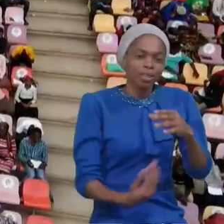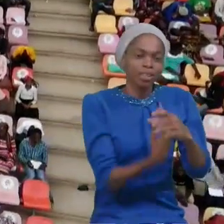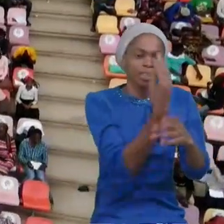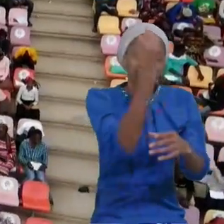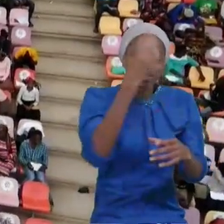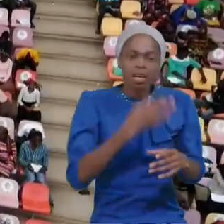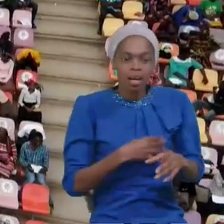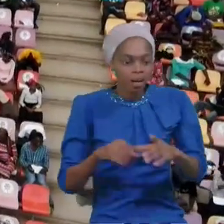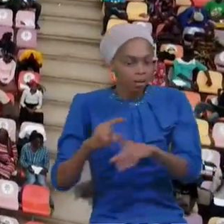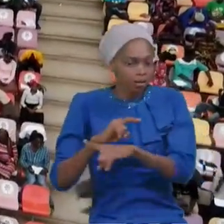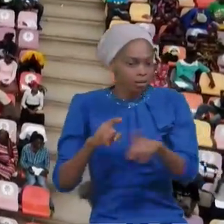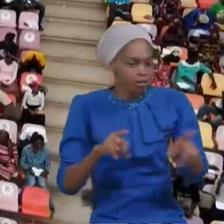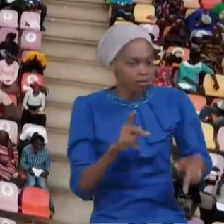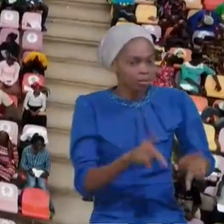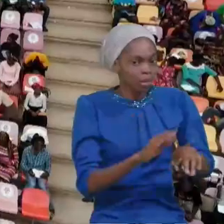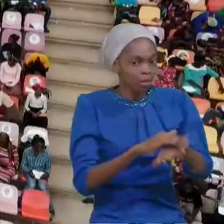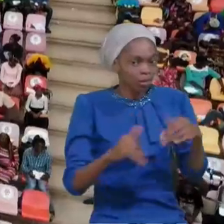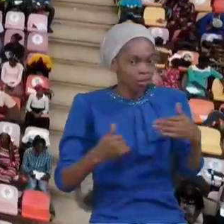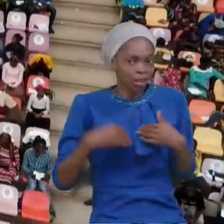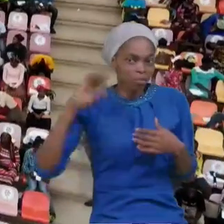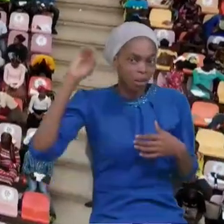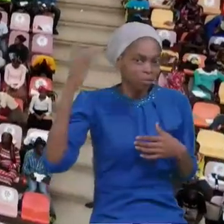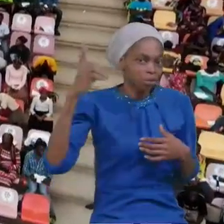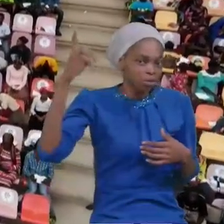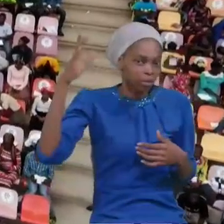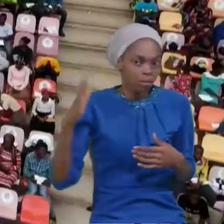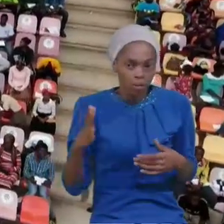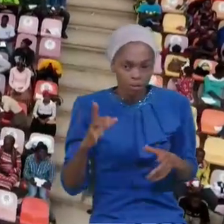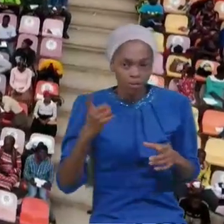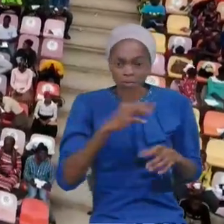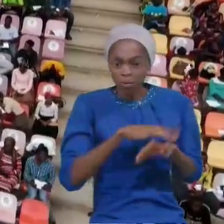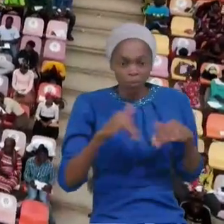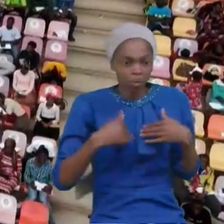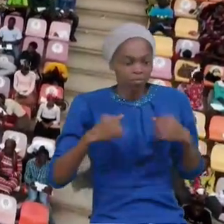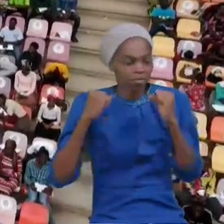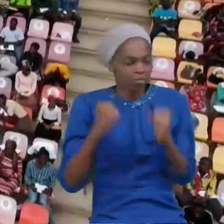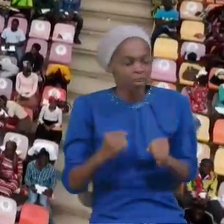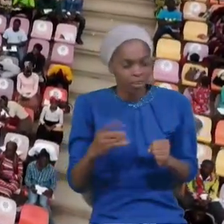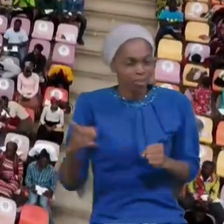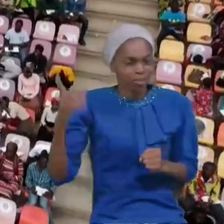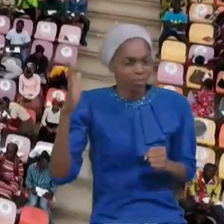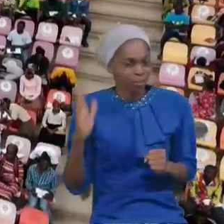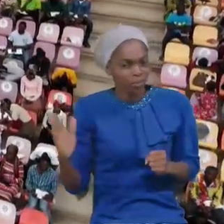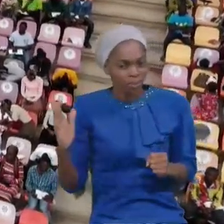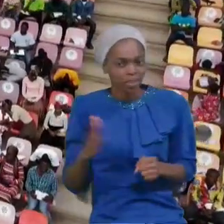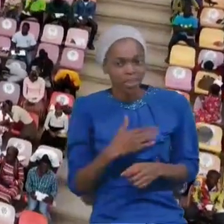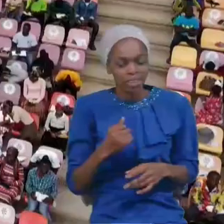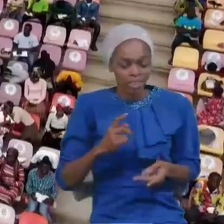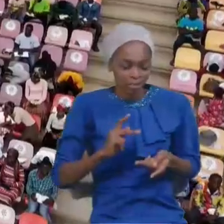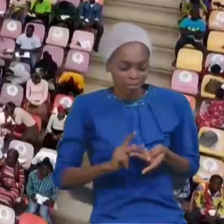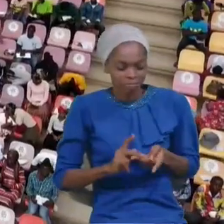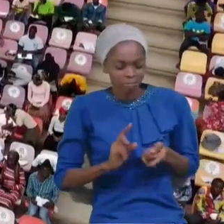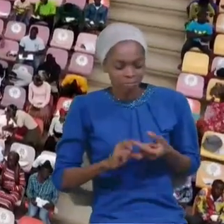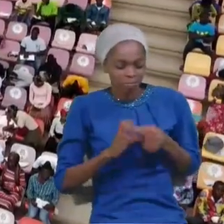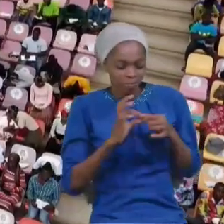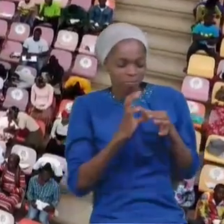God, the partnership with God, they say, what man can do, a woman